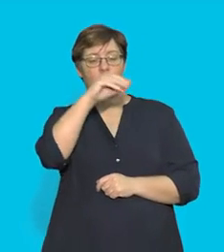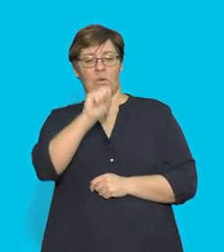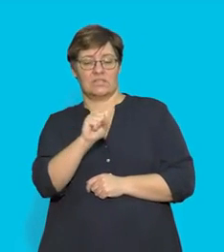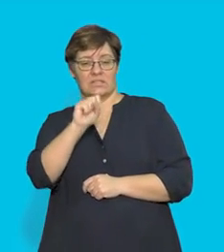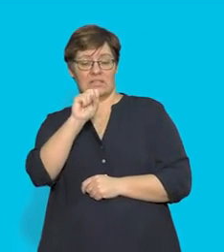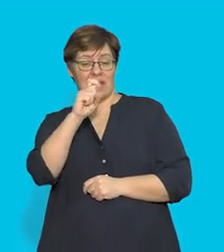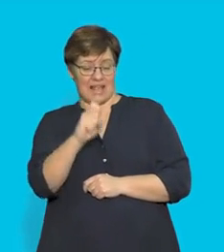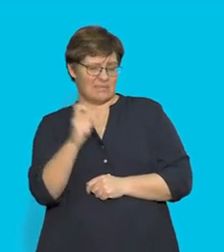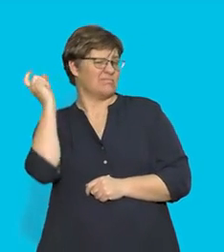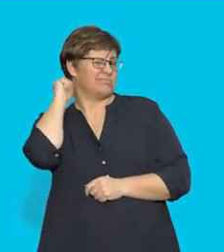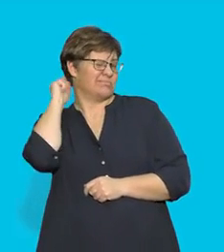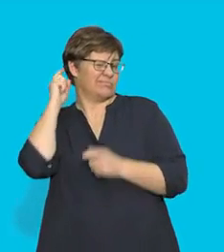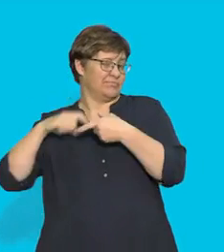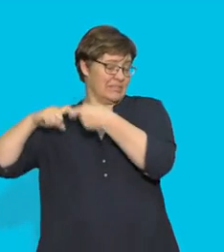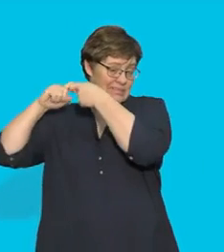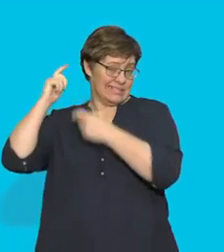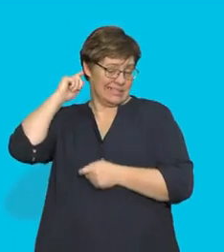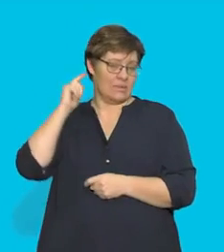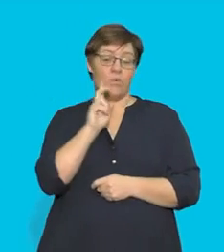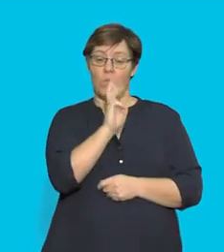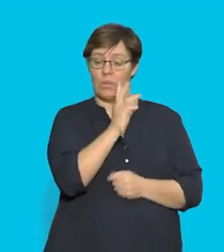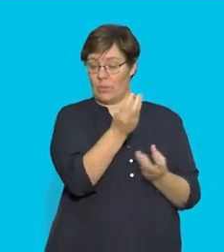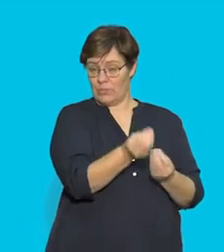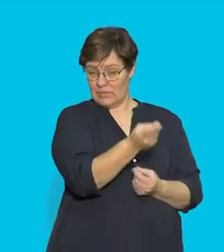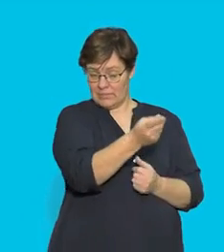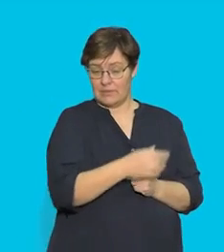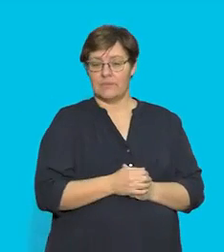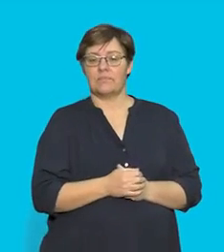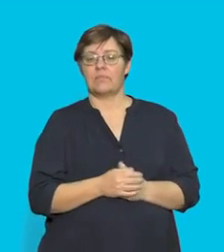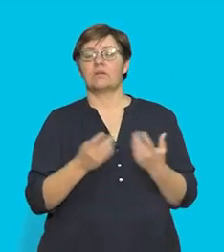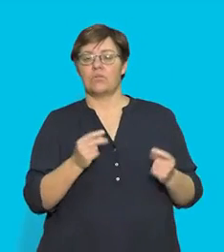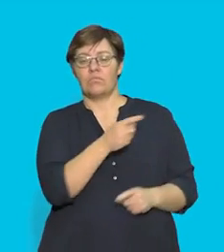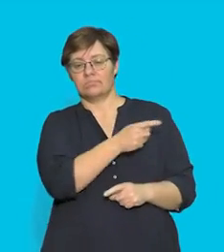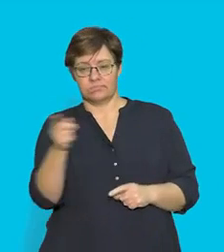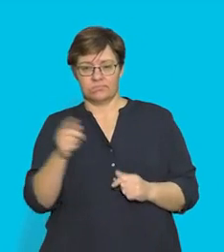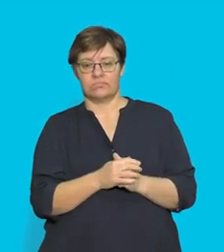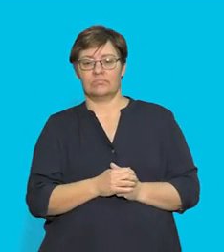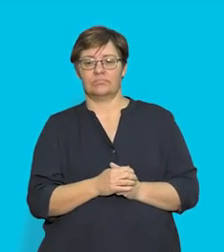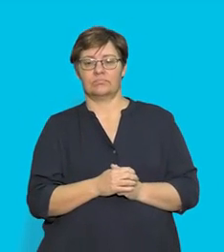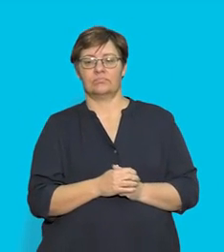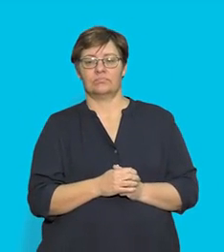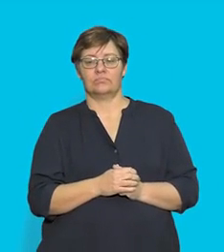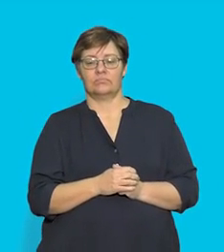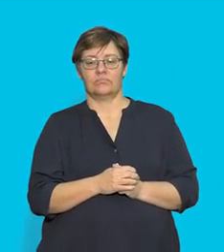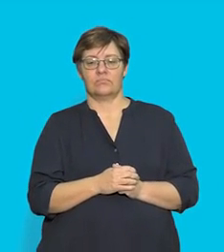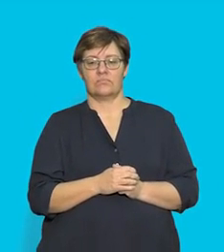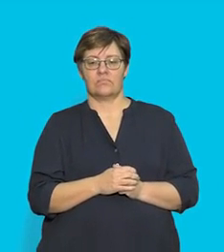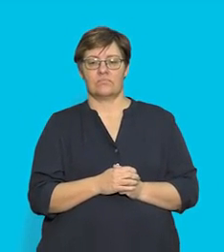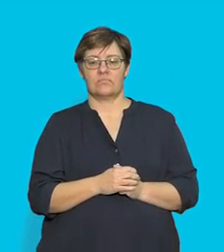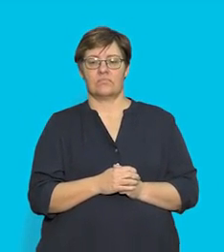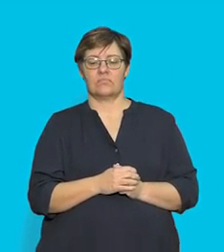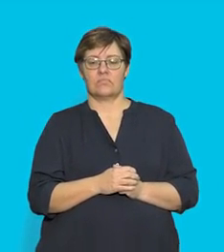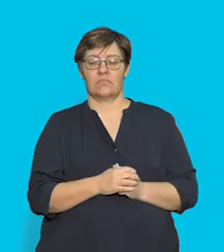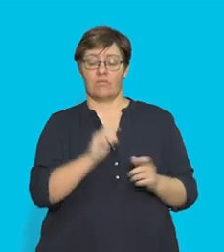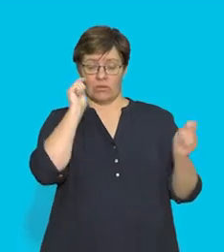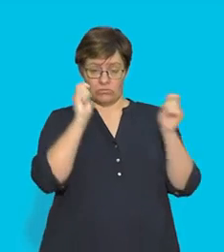x cos x. So just keep that in mind. We're going to be using that somewhere. Okay, so first we'll multiply throughout by, we